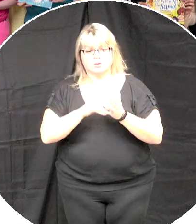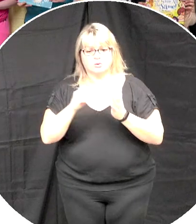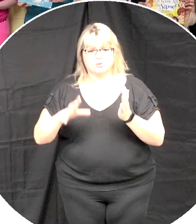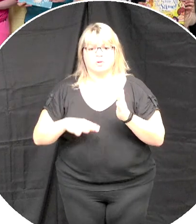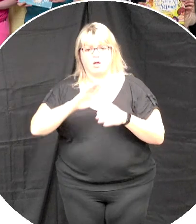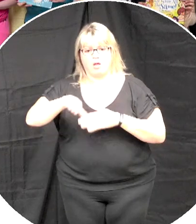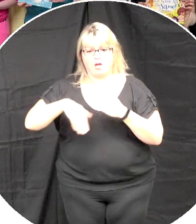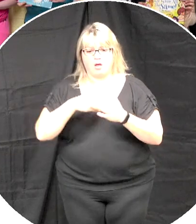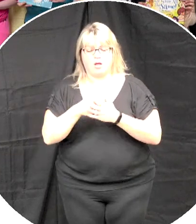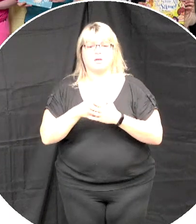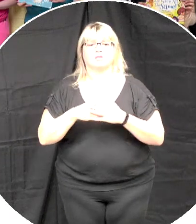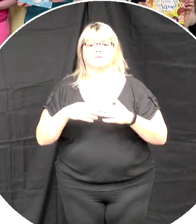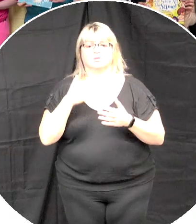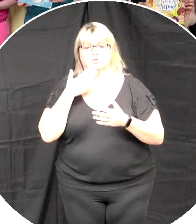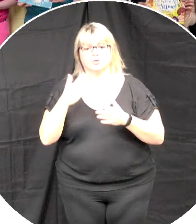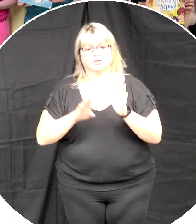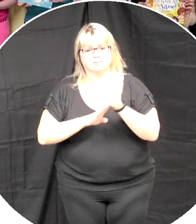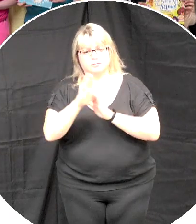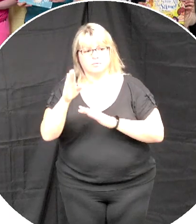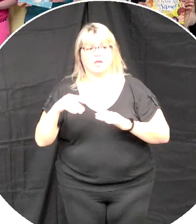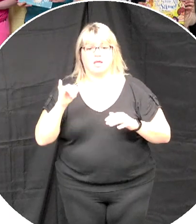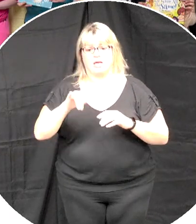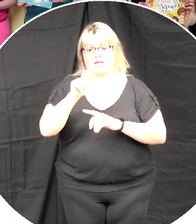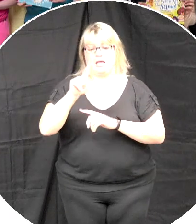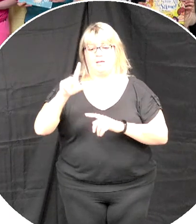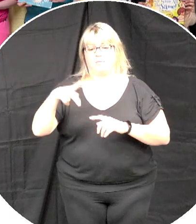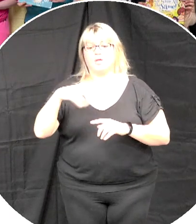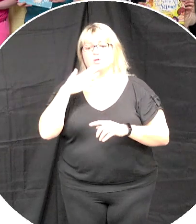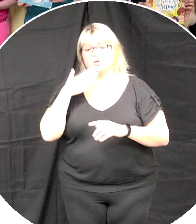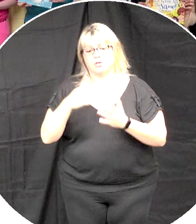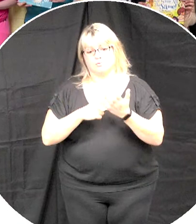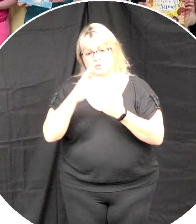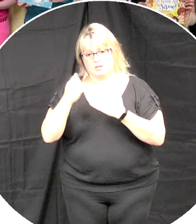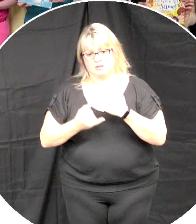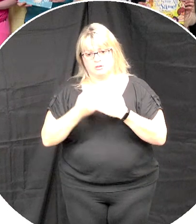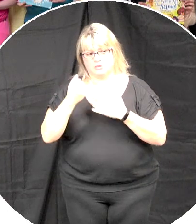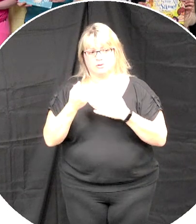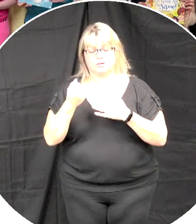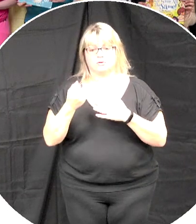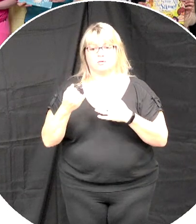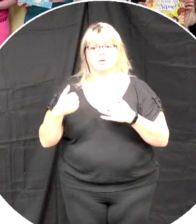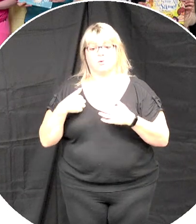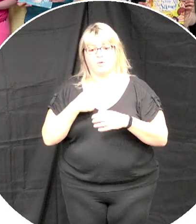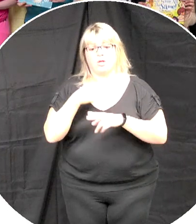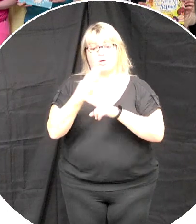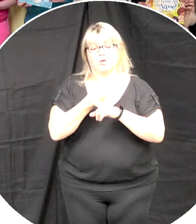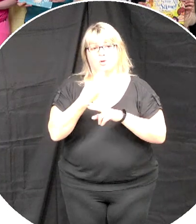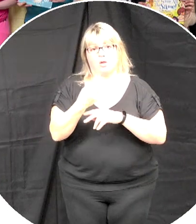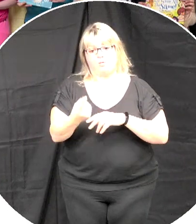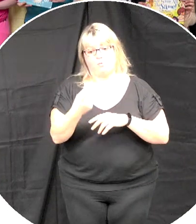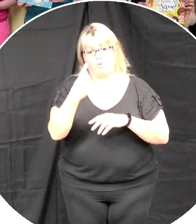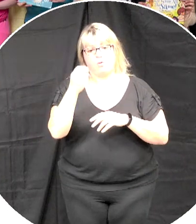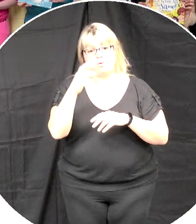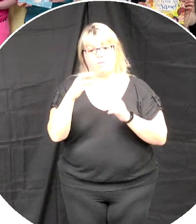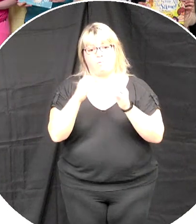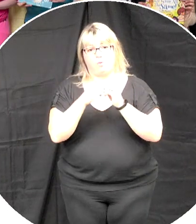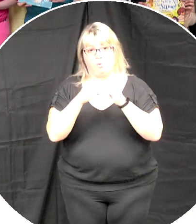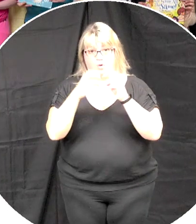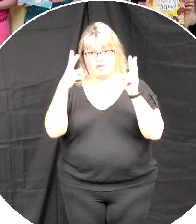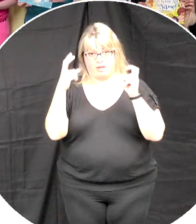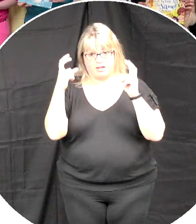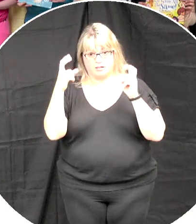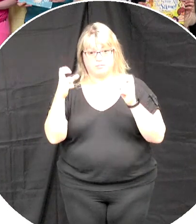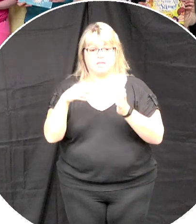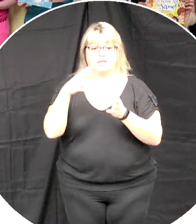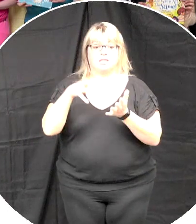The LLP is an application-based project using one or more of the following themes: